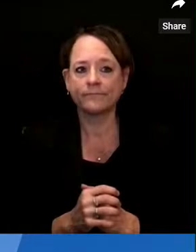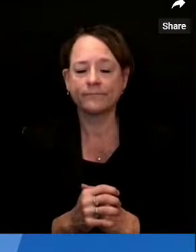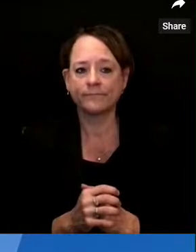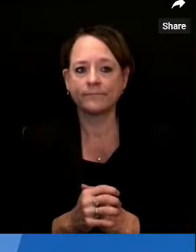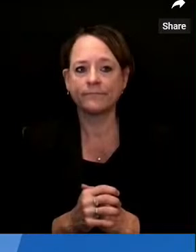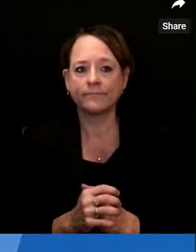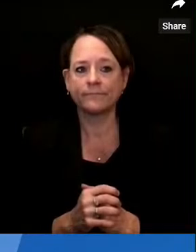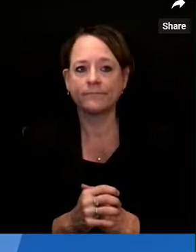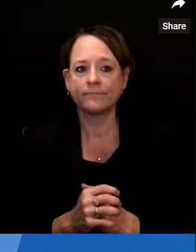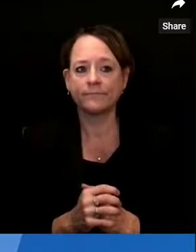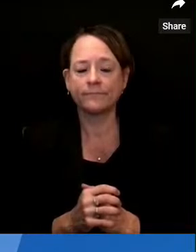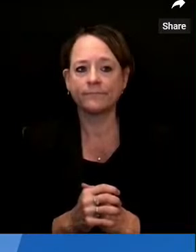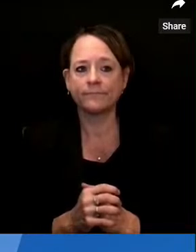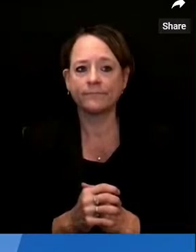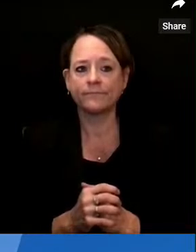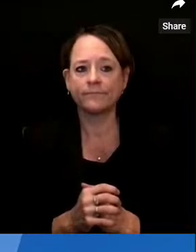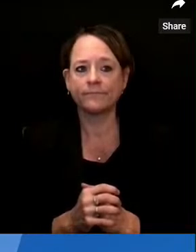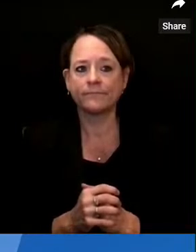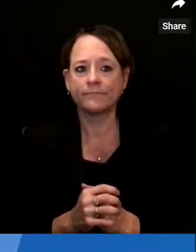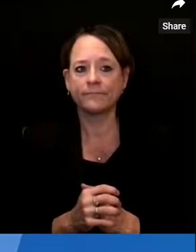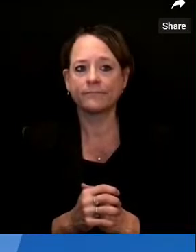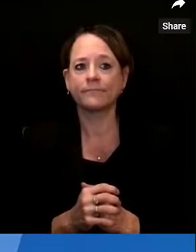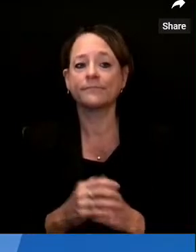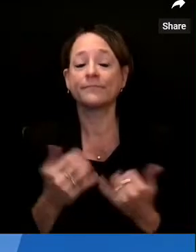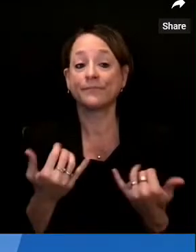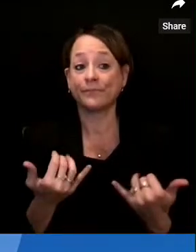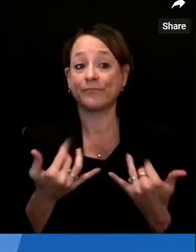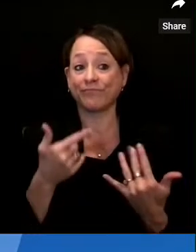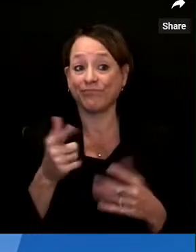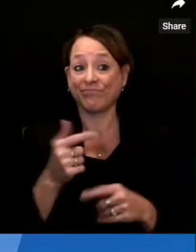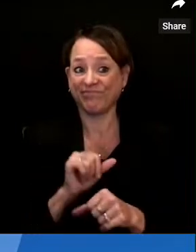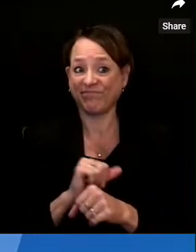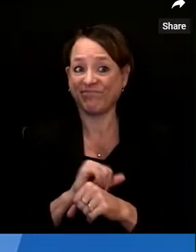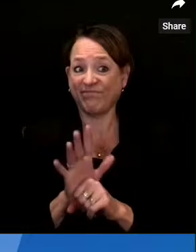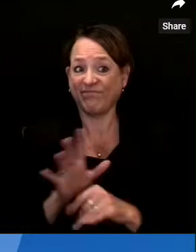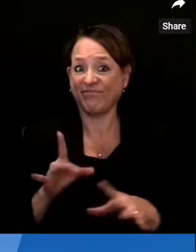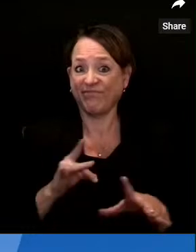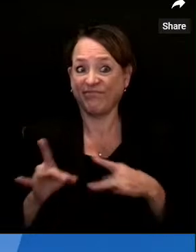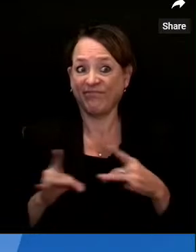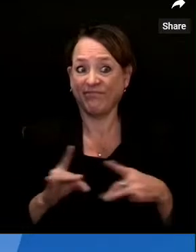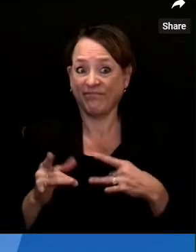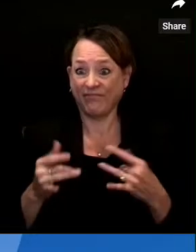from COVID-19 might see a similar increase as well in the coming days or weeks? Thank you.